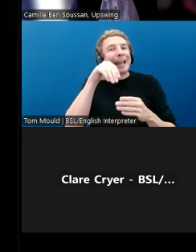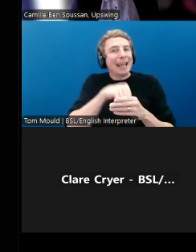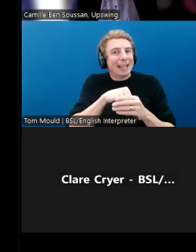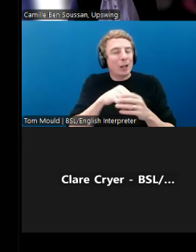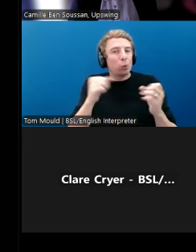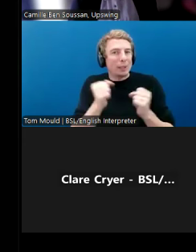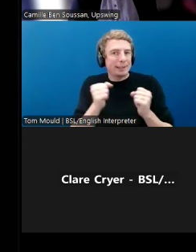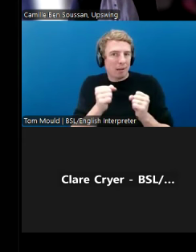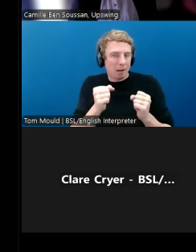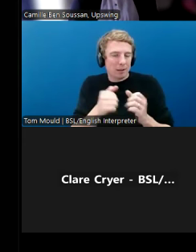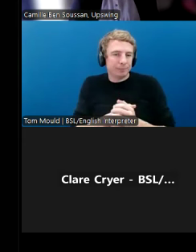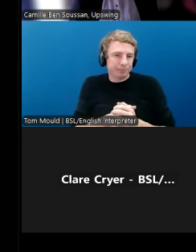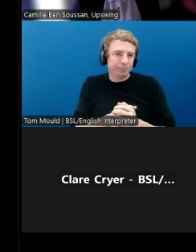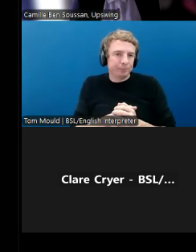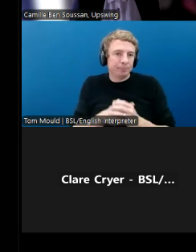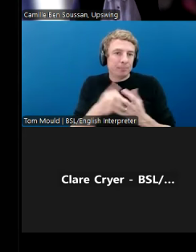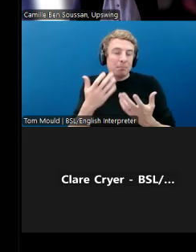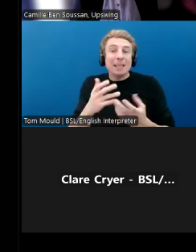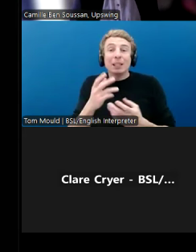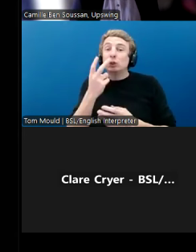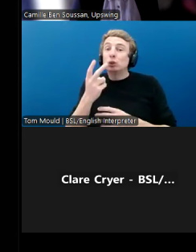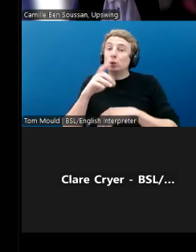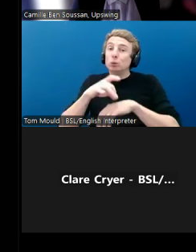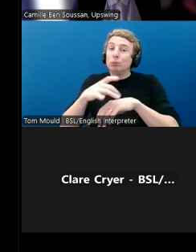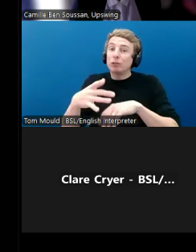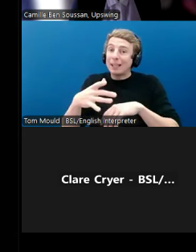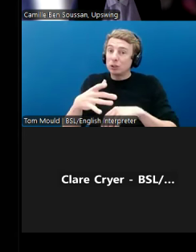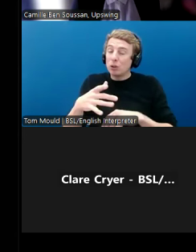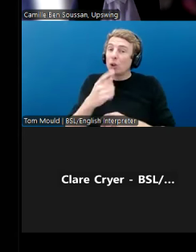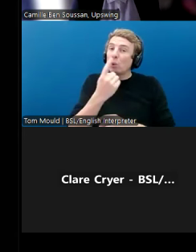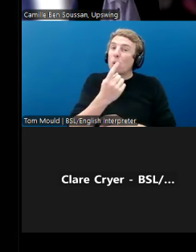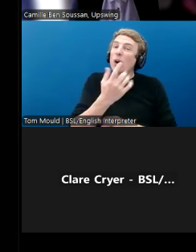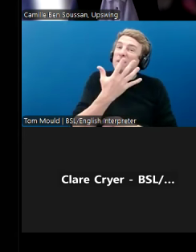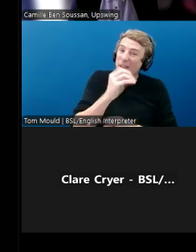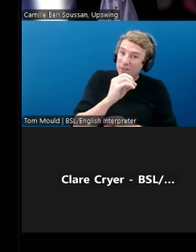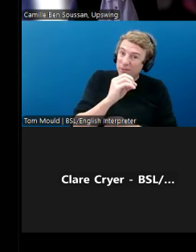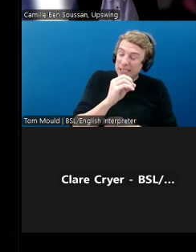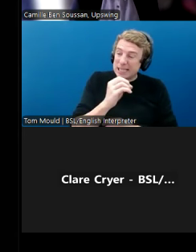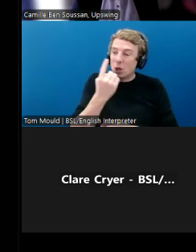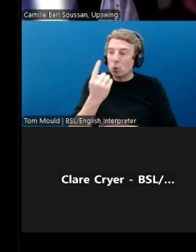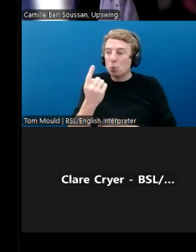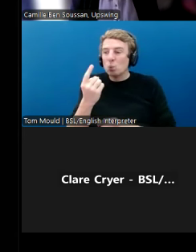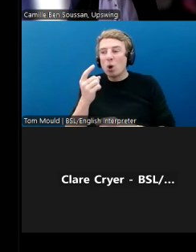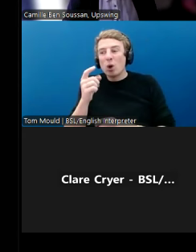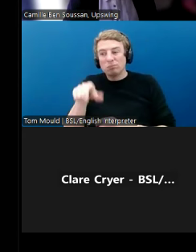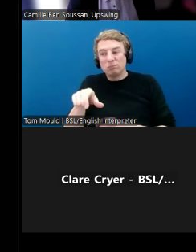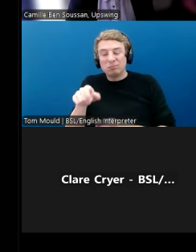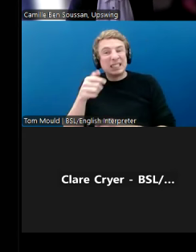2 professional circus artists, aged 50 and 69, to explore the assumptions, the expectations, and the